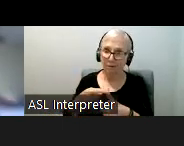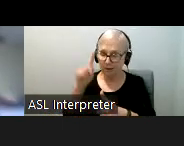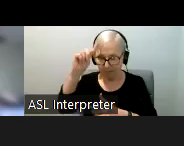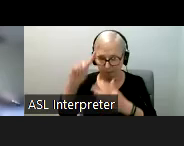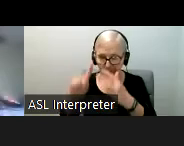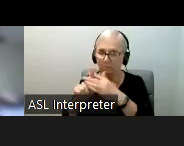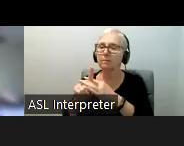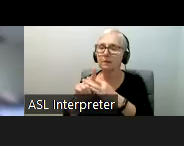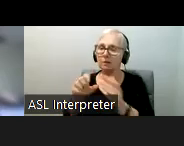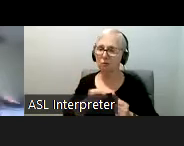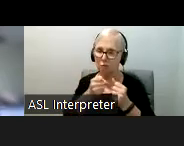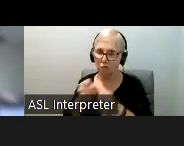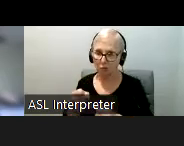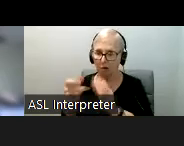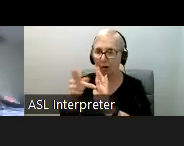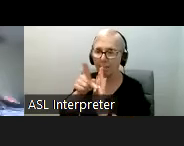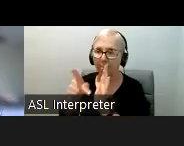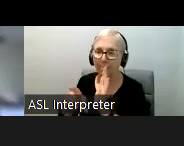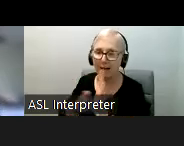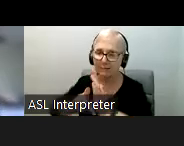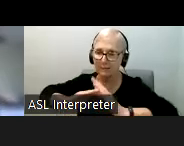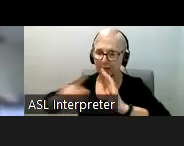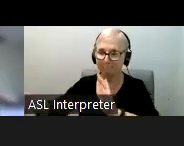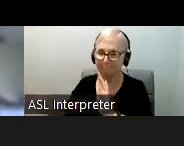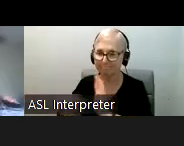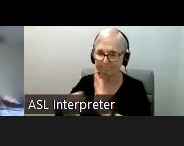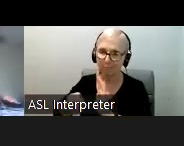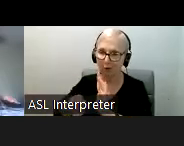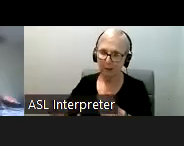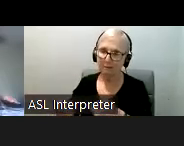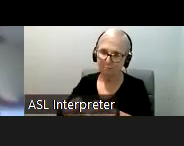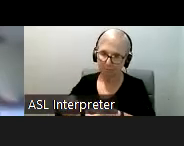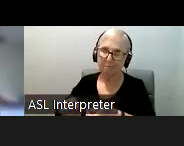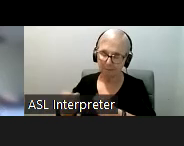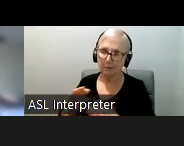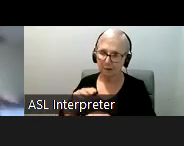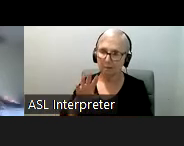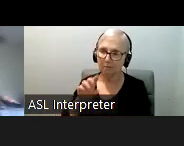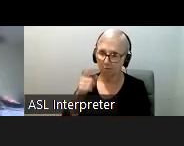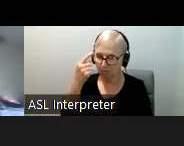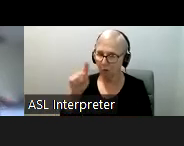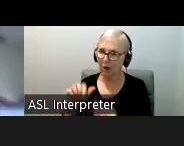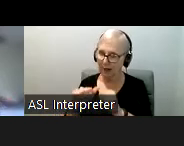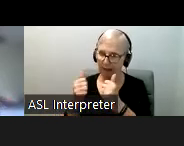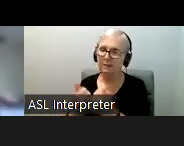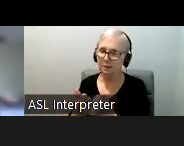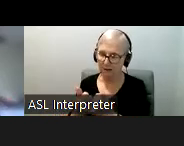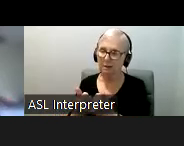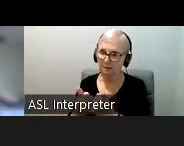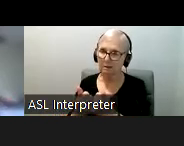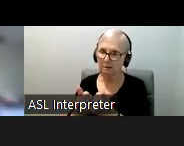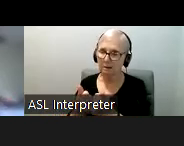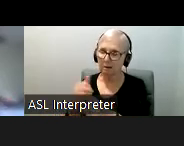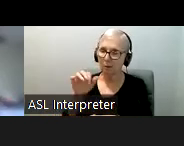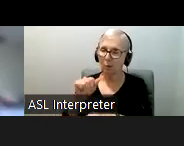is strong policies around that for agencies. So a lot of the work